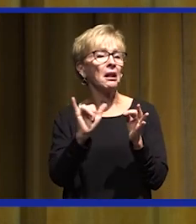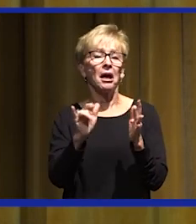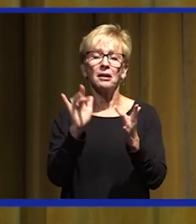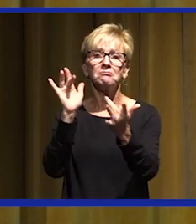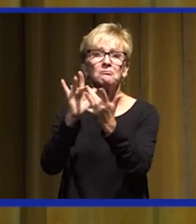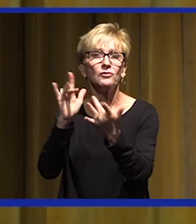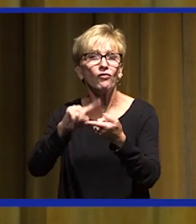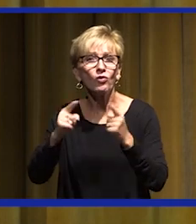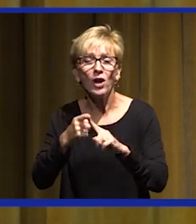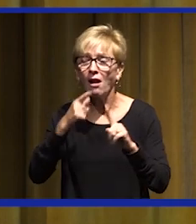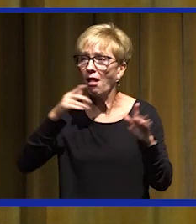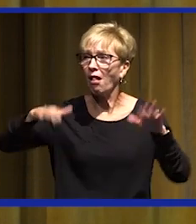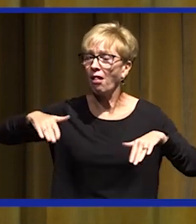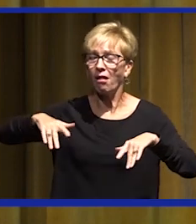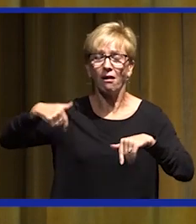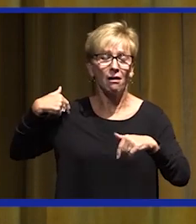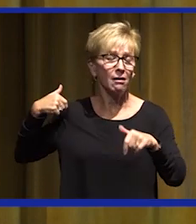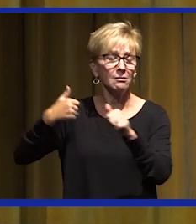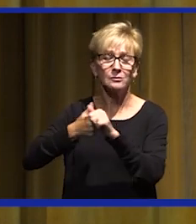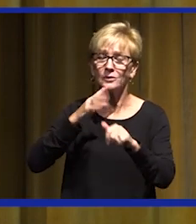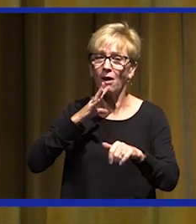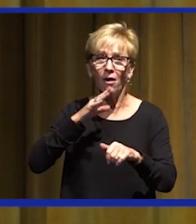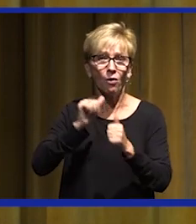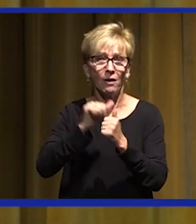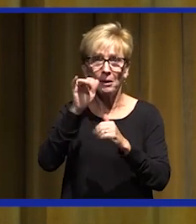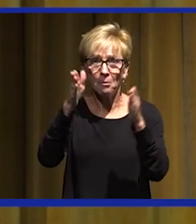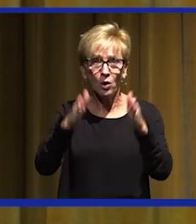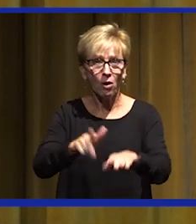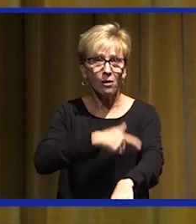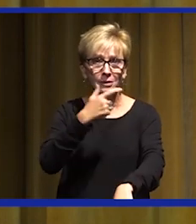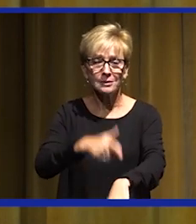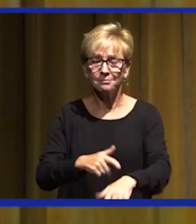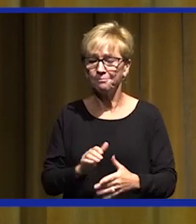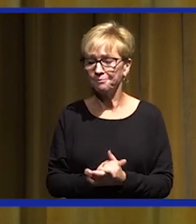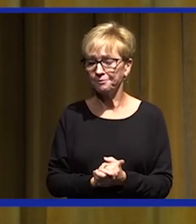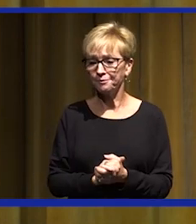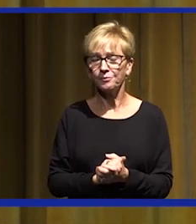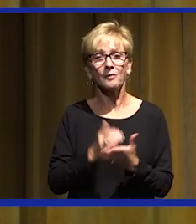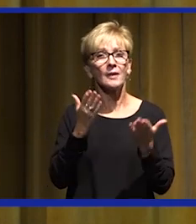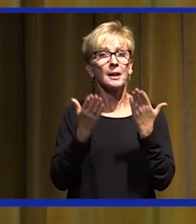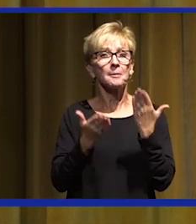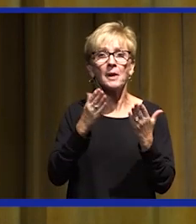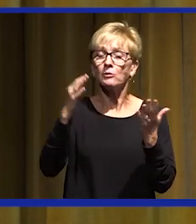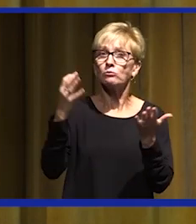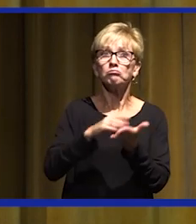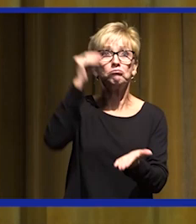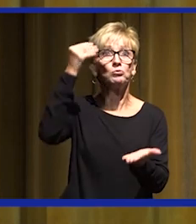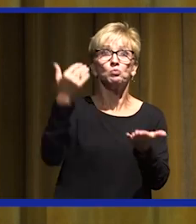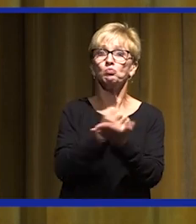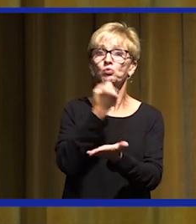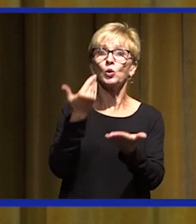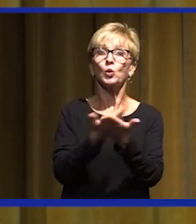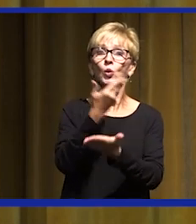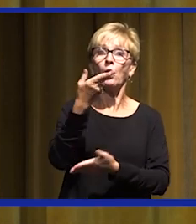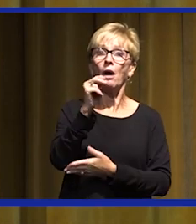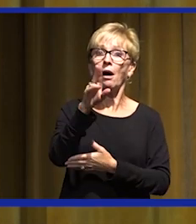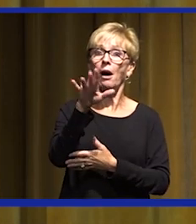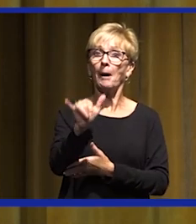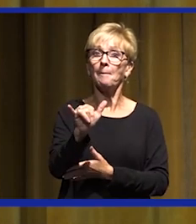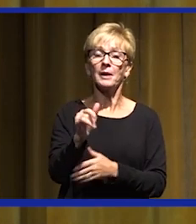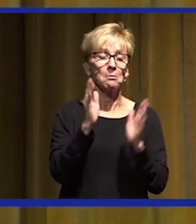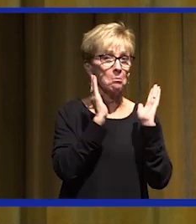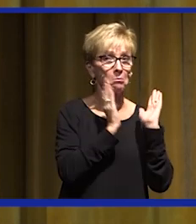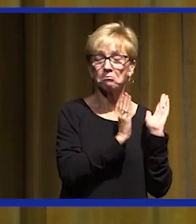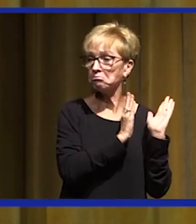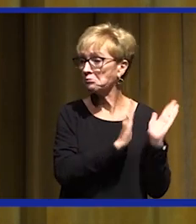friend that you haven't had the chance to talk to in a while. It can be taking up a new hobby, preparing yourself for college,